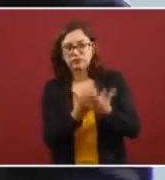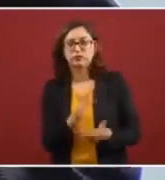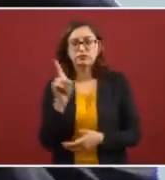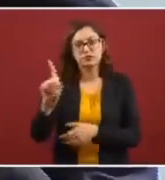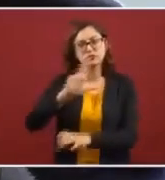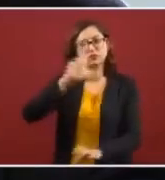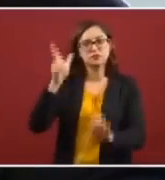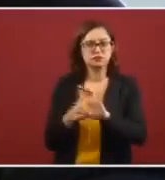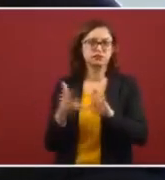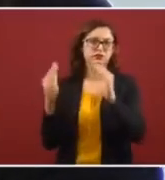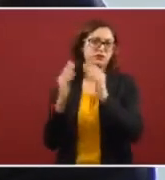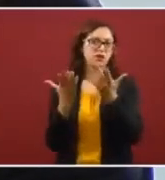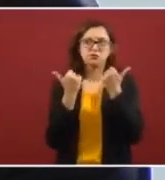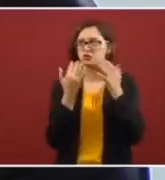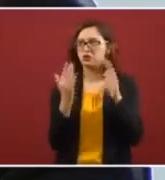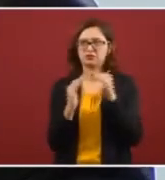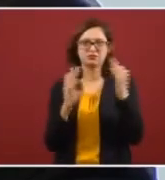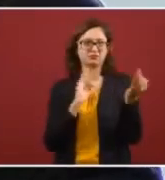the relatives,